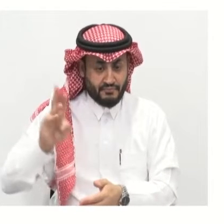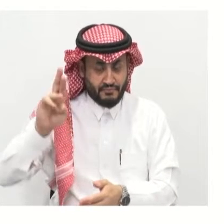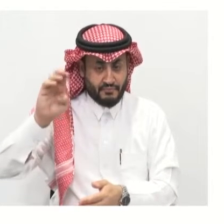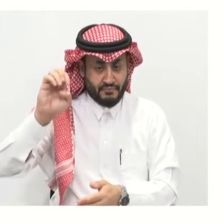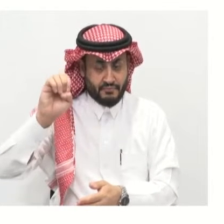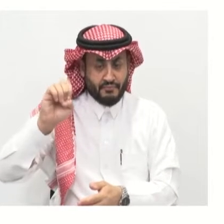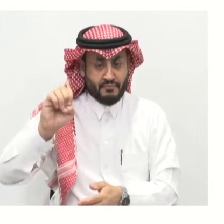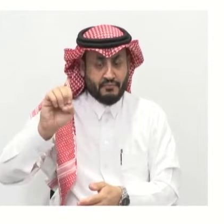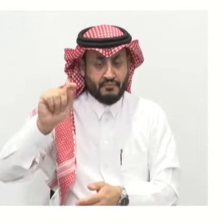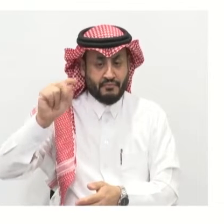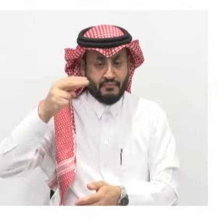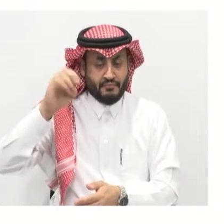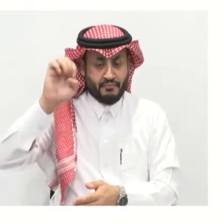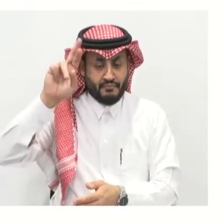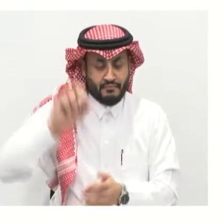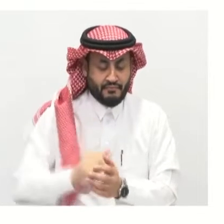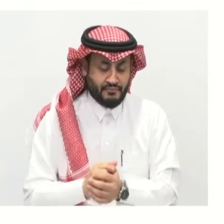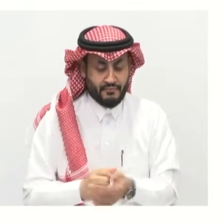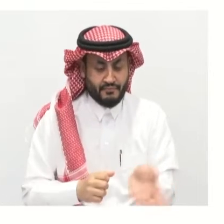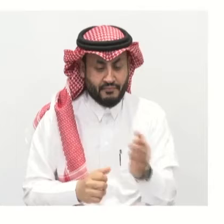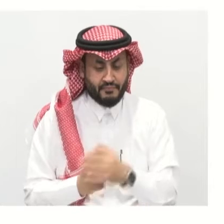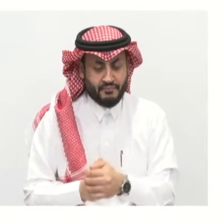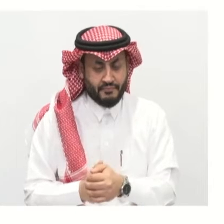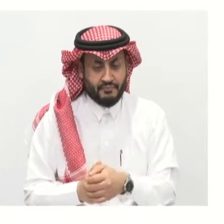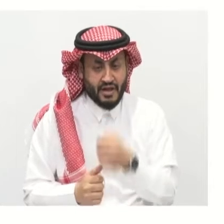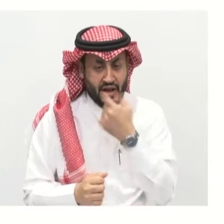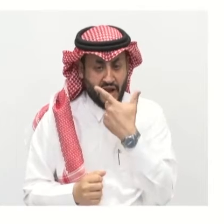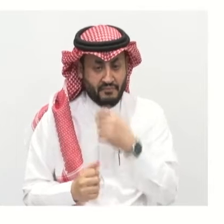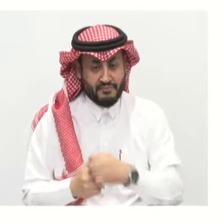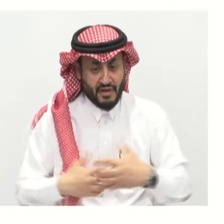Also, she was feeling at the end happy.